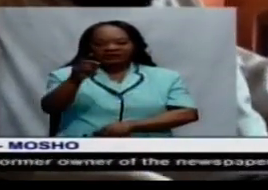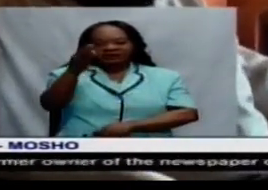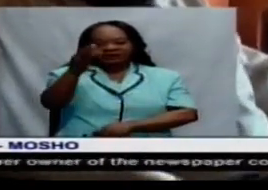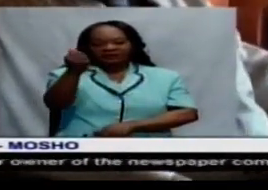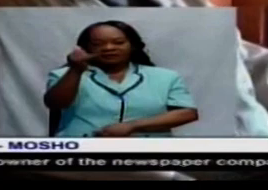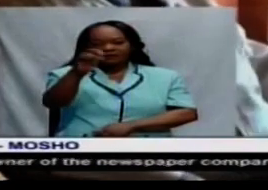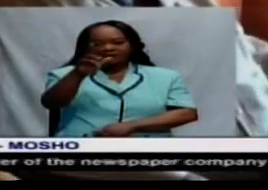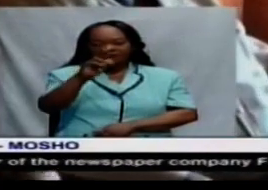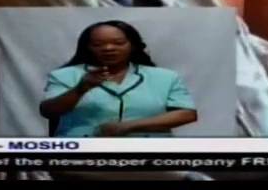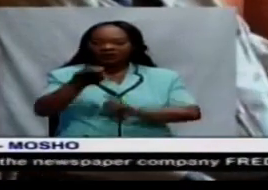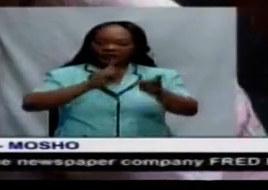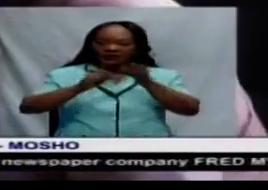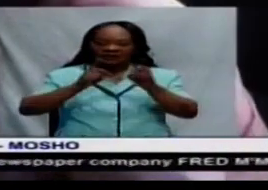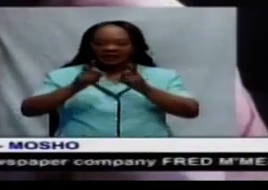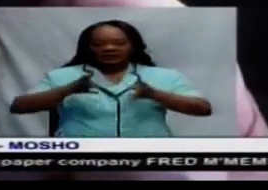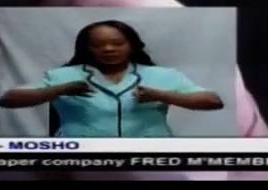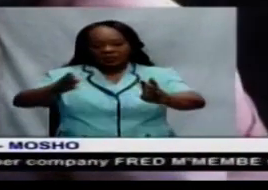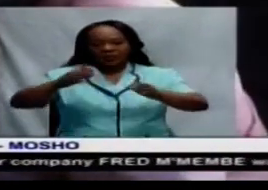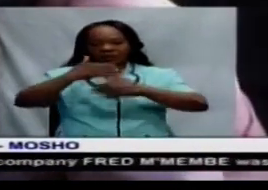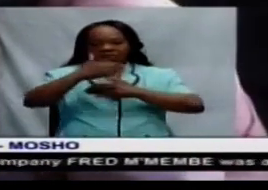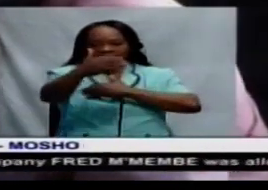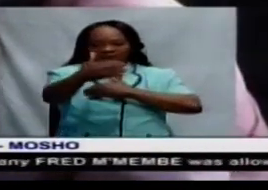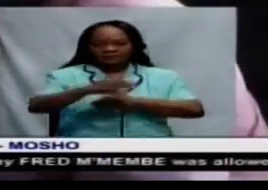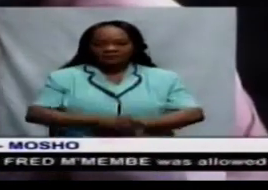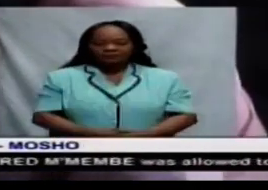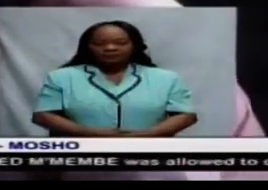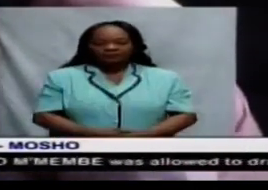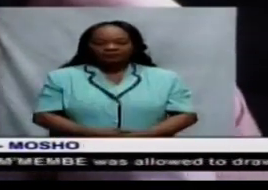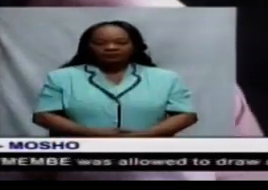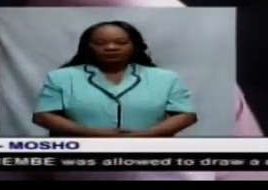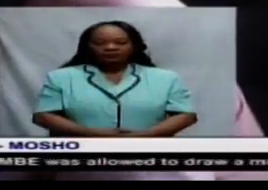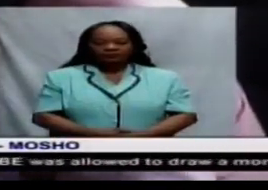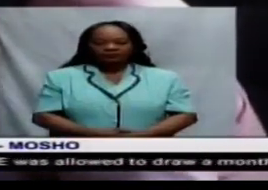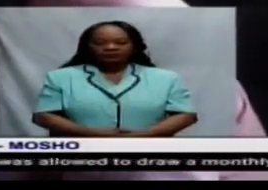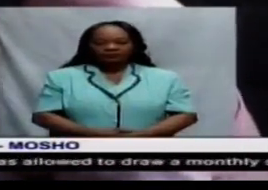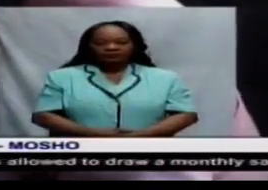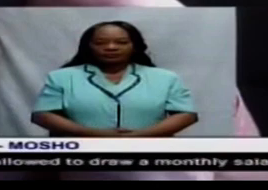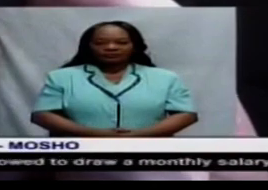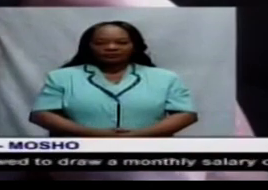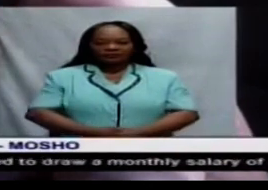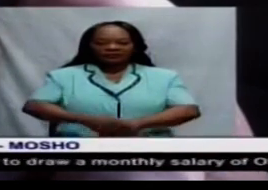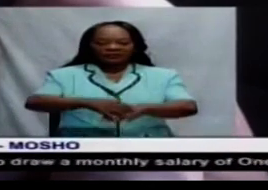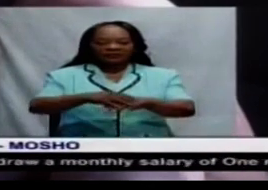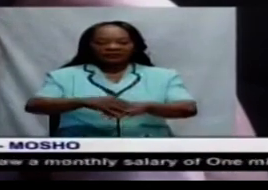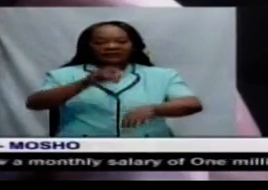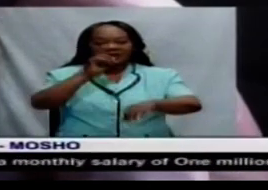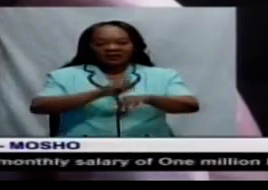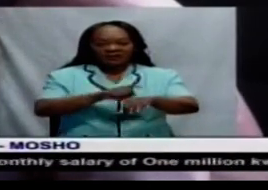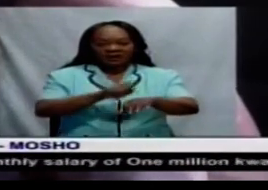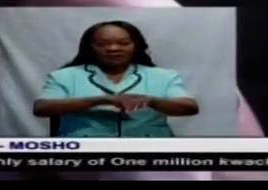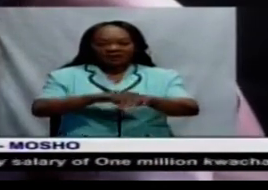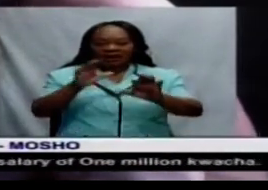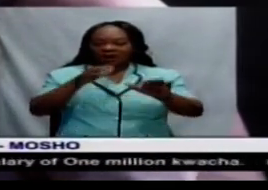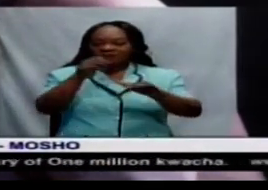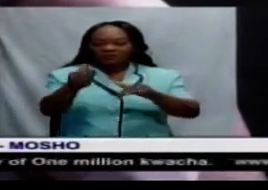to chart the way forward. From the time I was a young man or a boy up to this time, I haven't seen